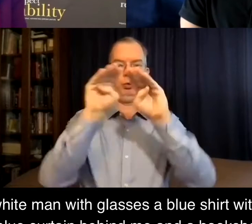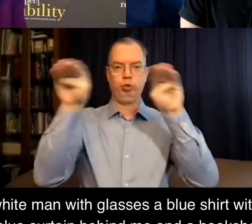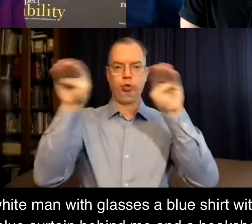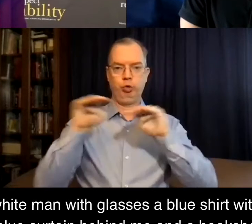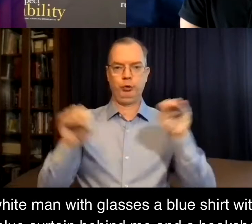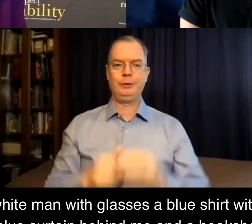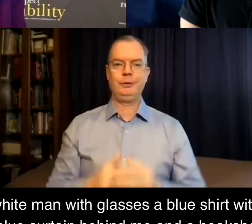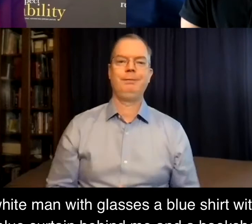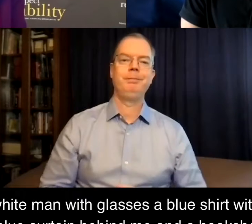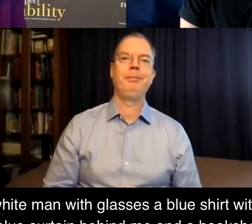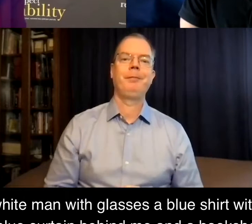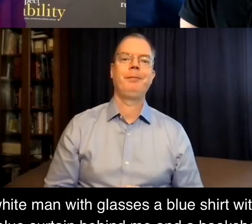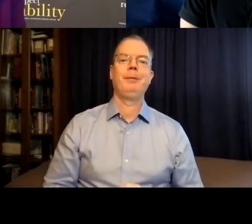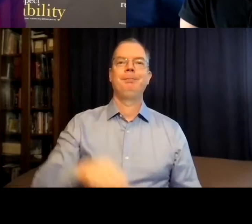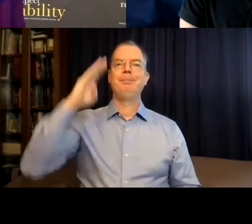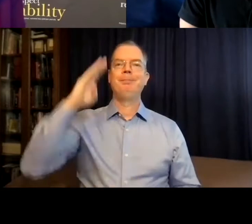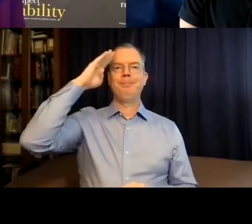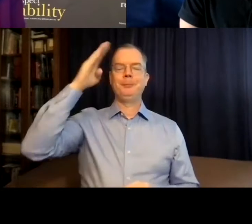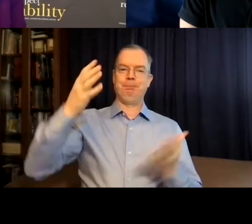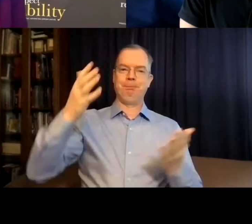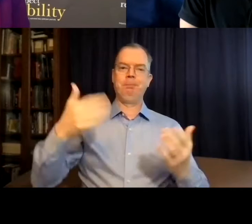blue curtain behind me, and a bookshelf.